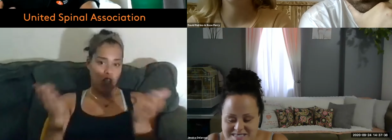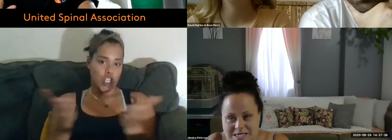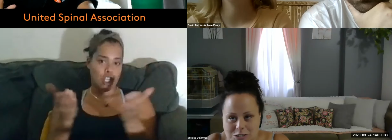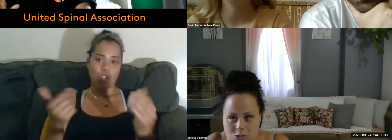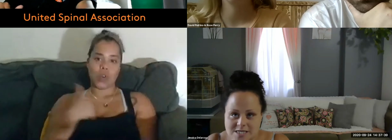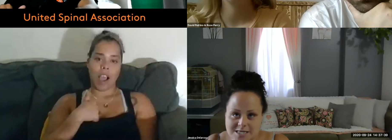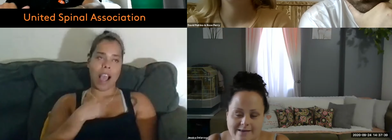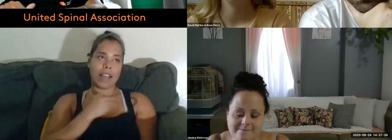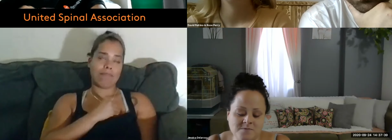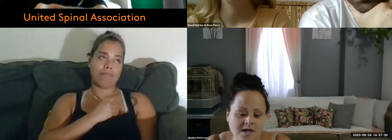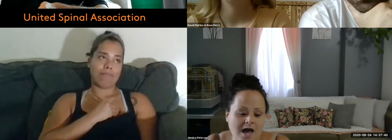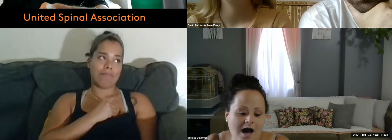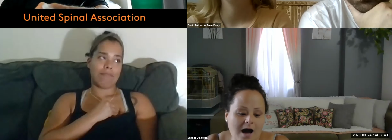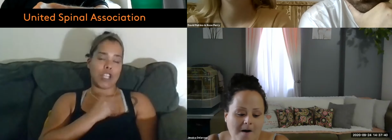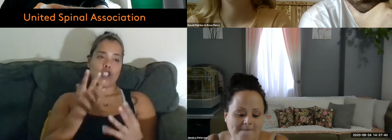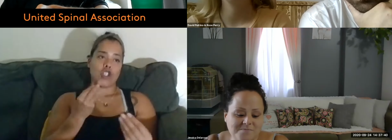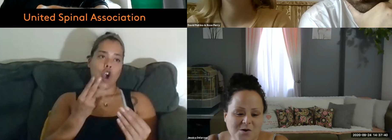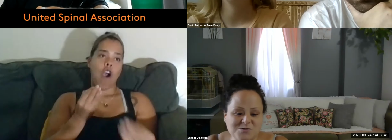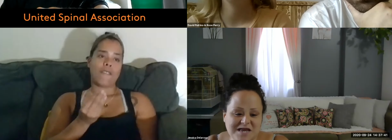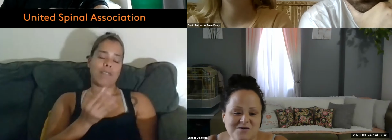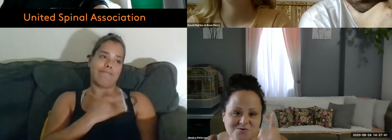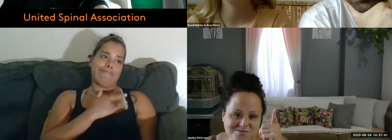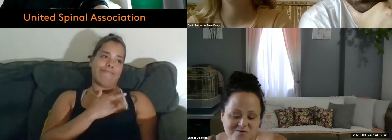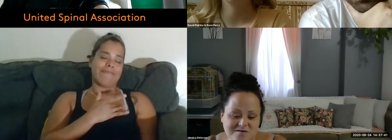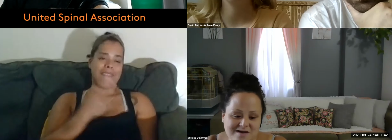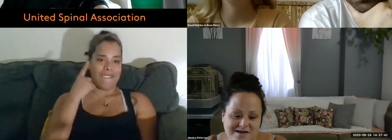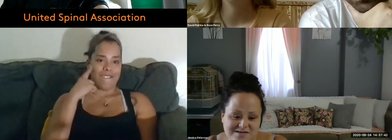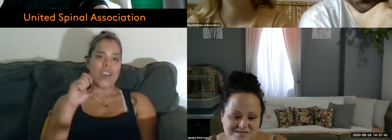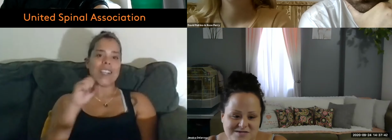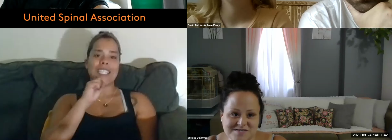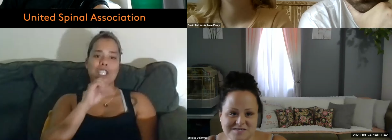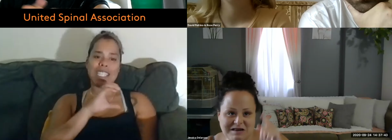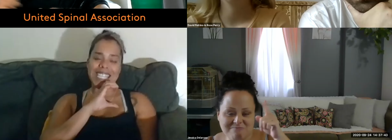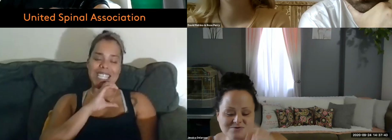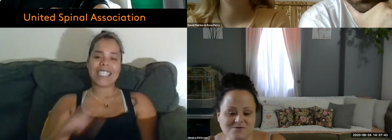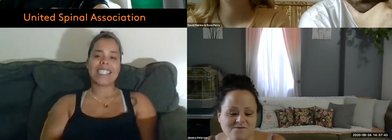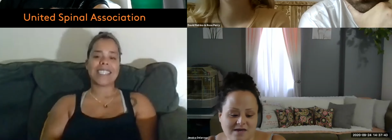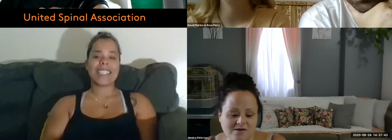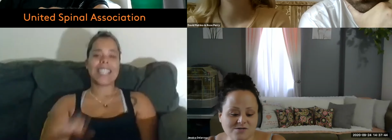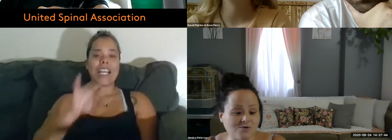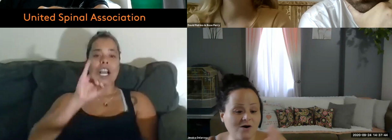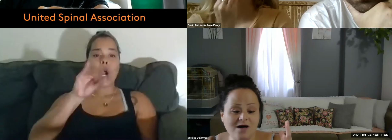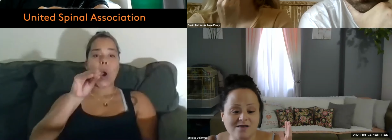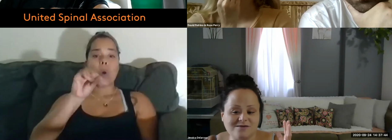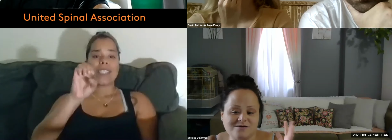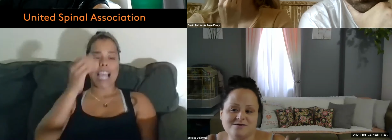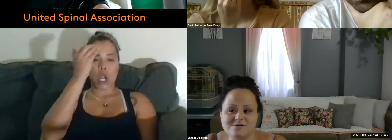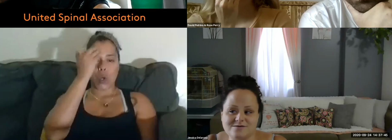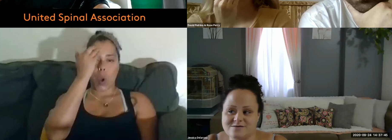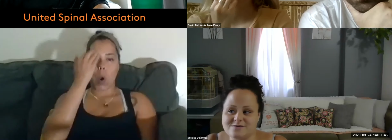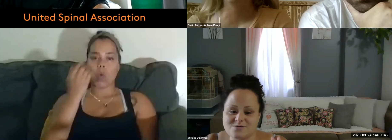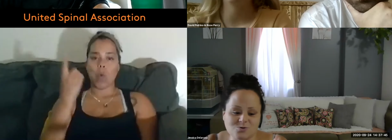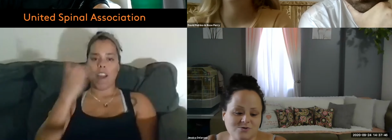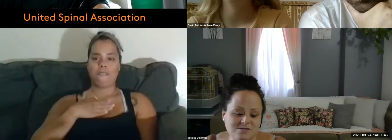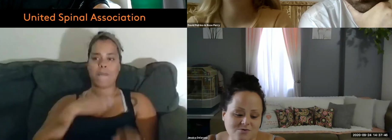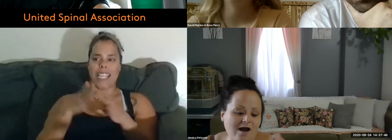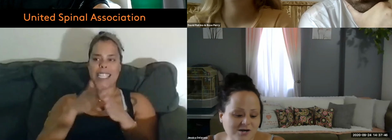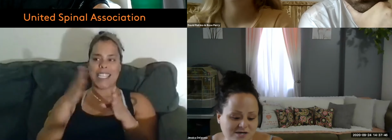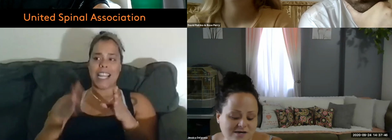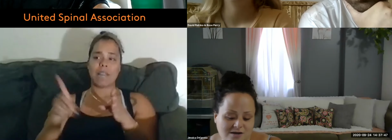for my seniors. And Jose knows one of my dearest neighbors over here. So the